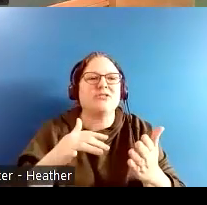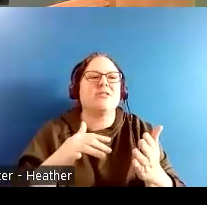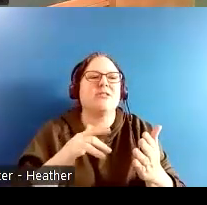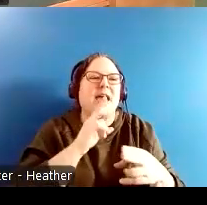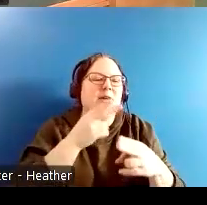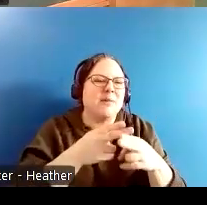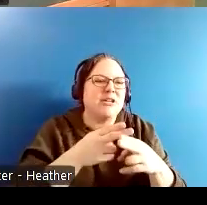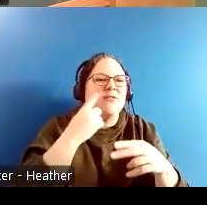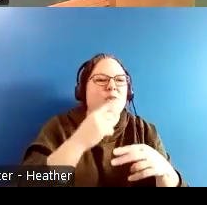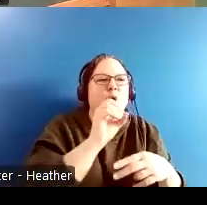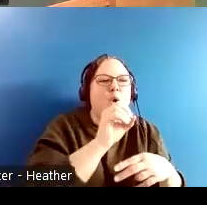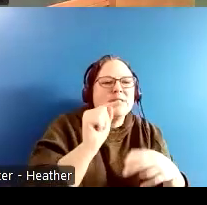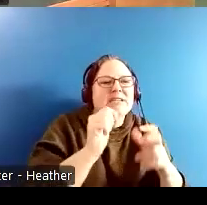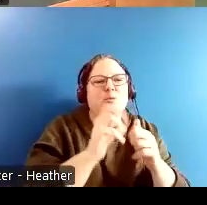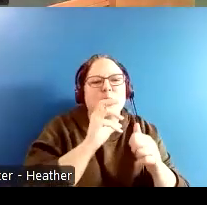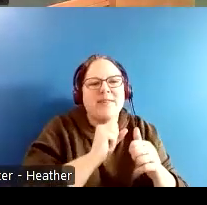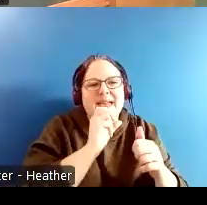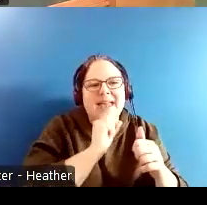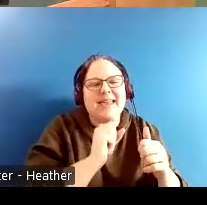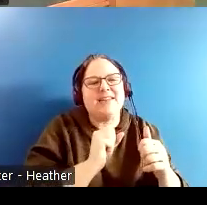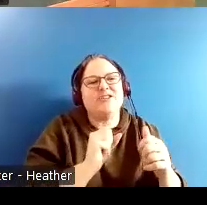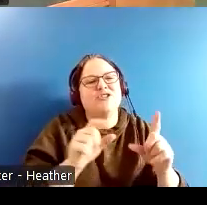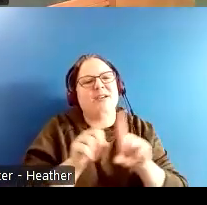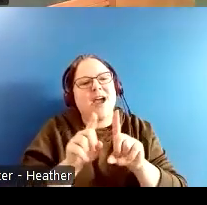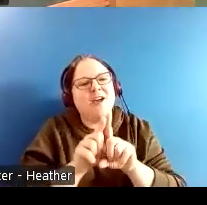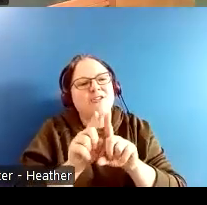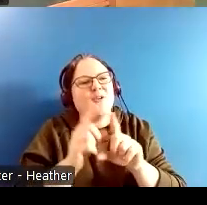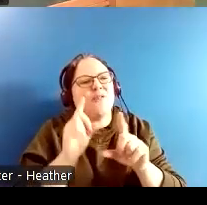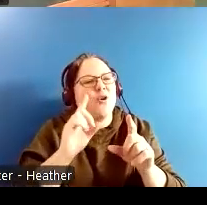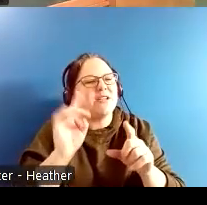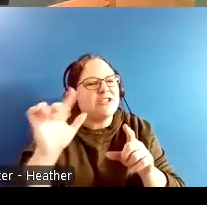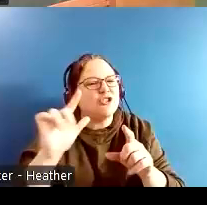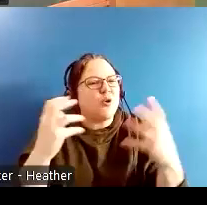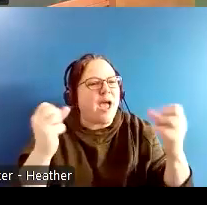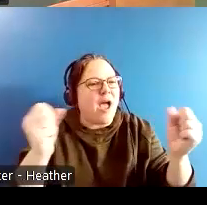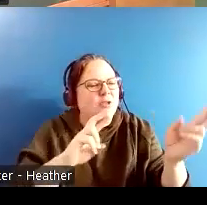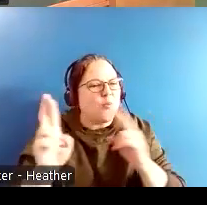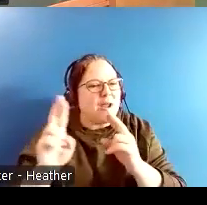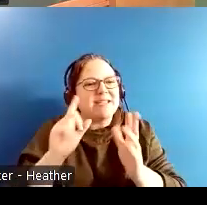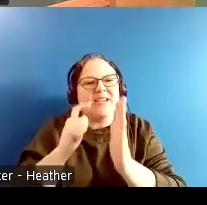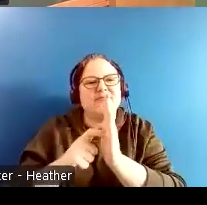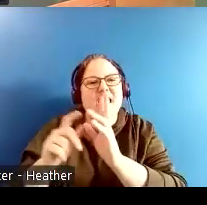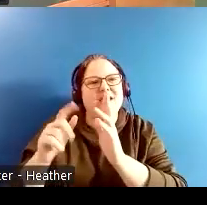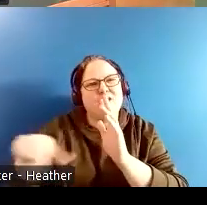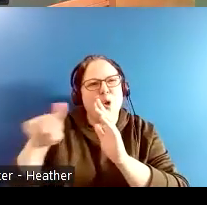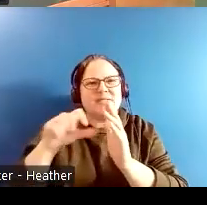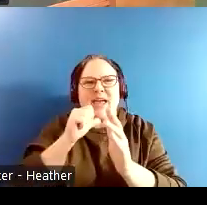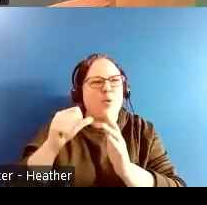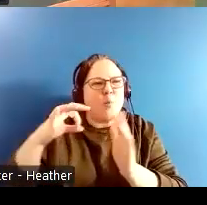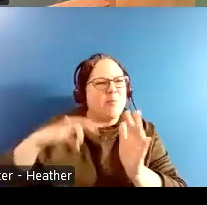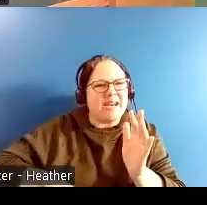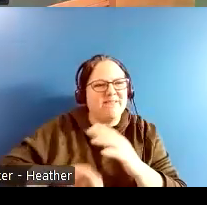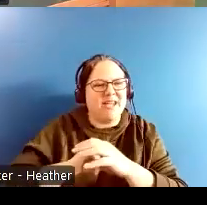for age, stratified by digital health readiness, identifying those most and least likely to benefit, and all sorts